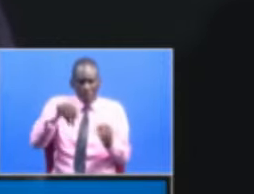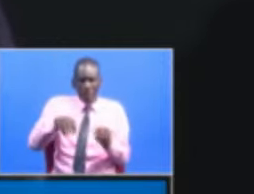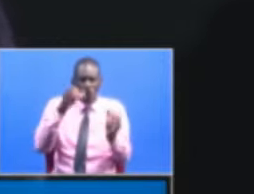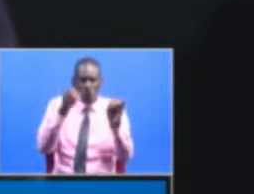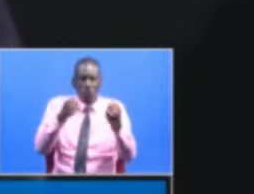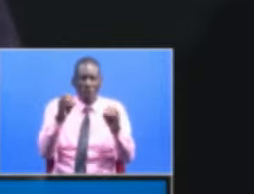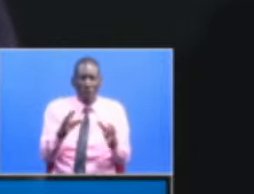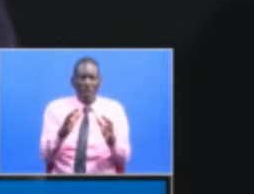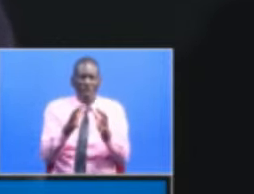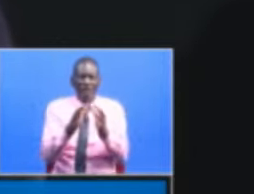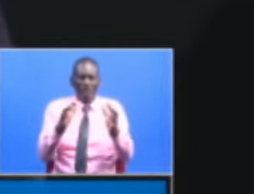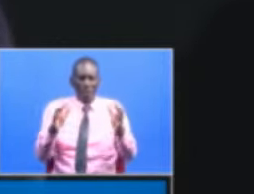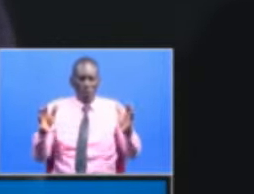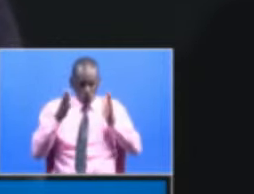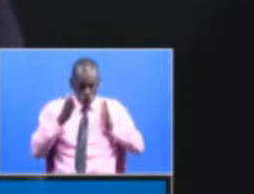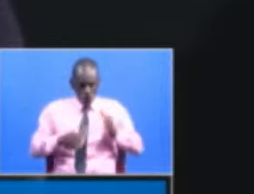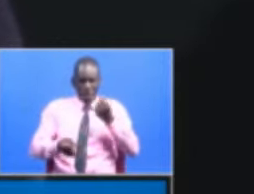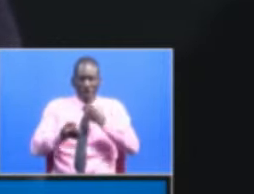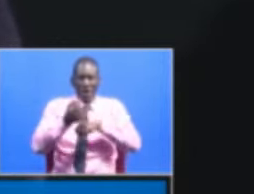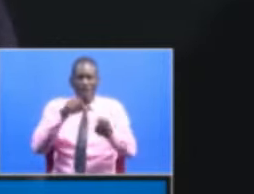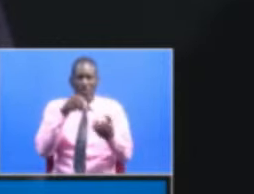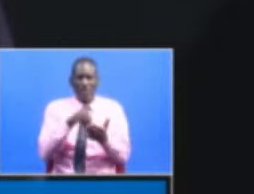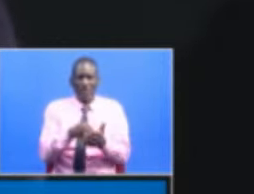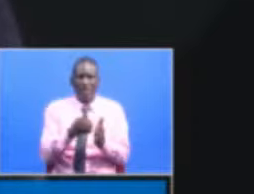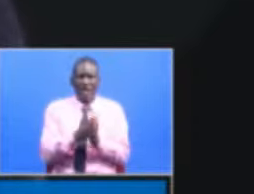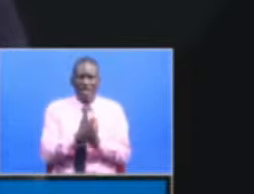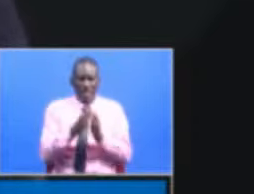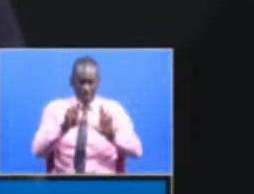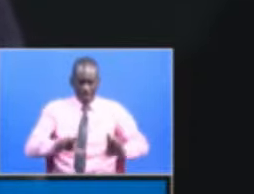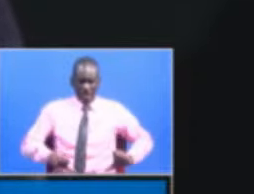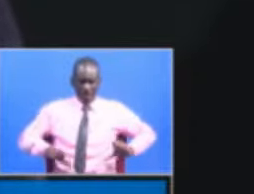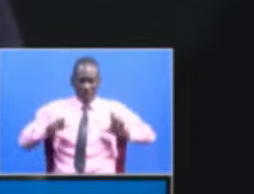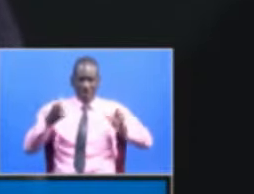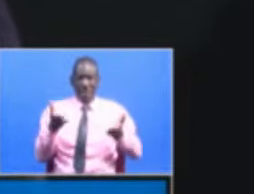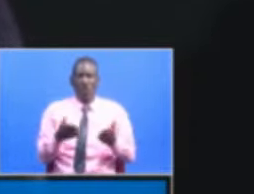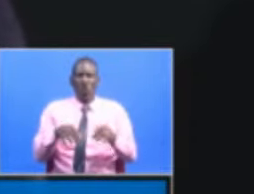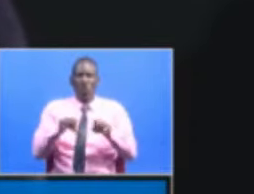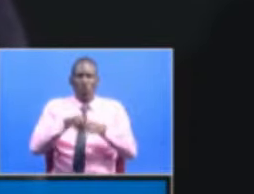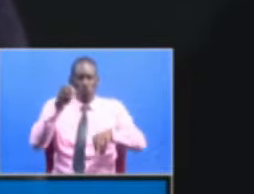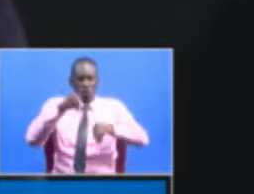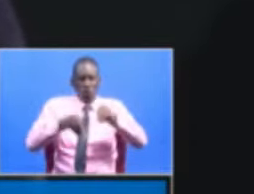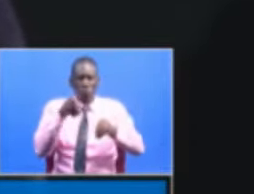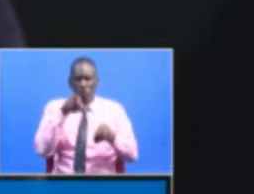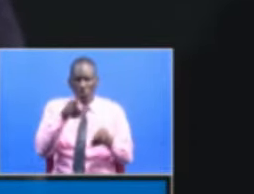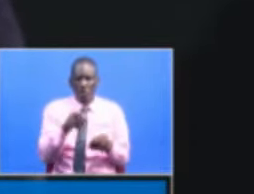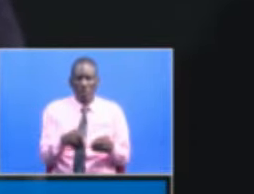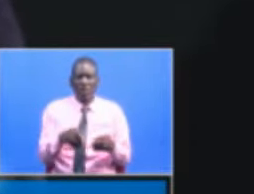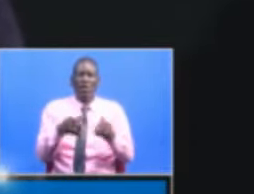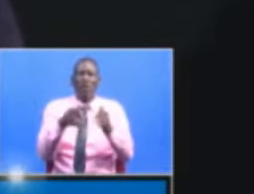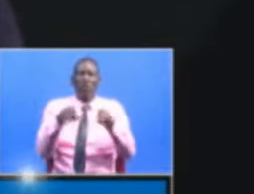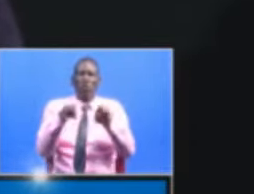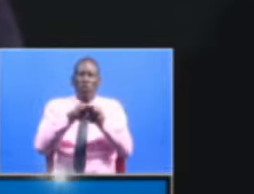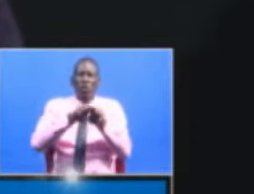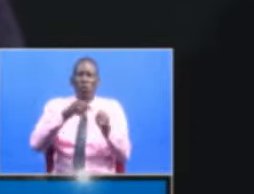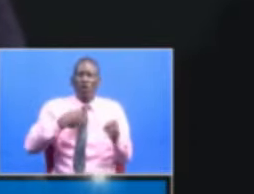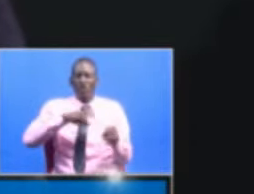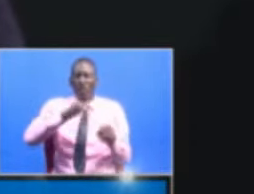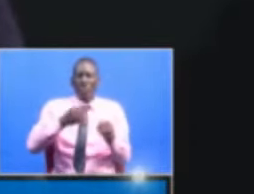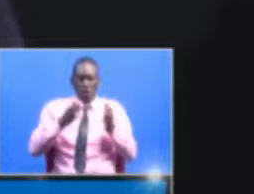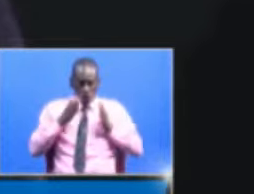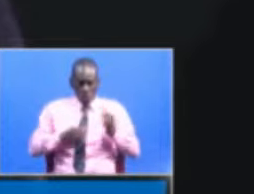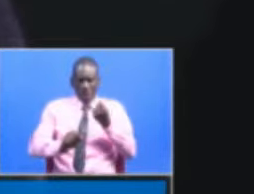expansion, human activities, and settlements also contribute to this, as well as other human activity, including,